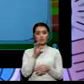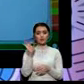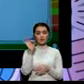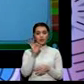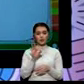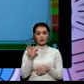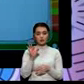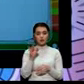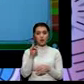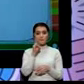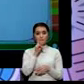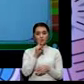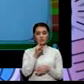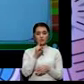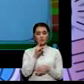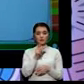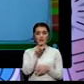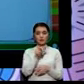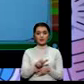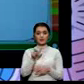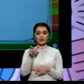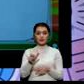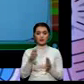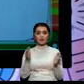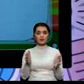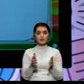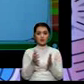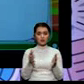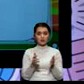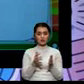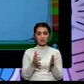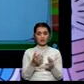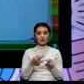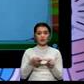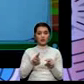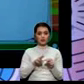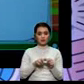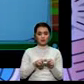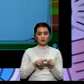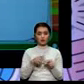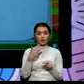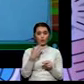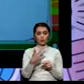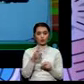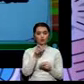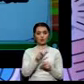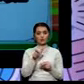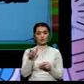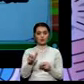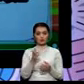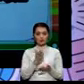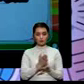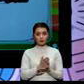edi. Demak, benzinlarni biz sisternada saqlar ekanmiz. Demak, 3ta